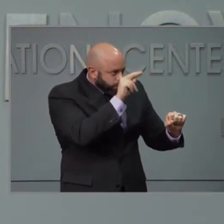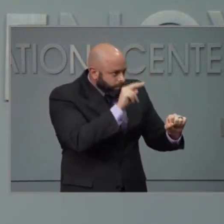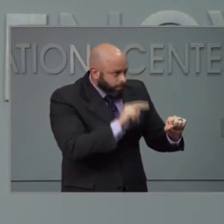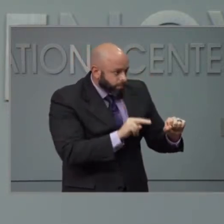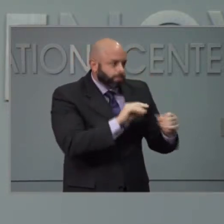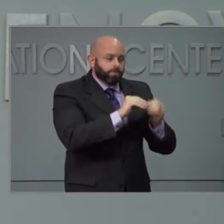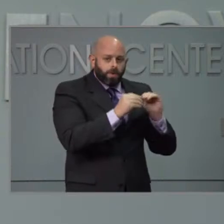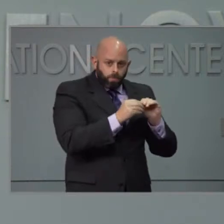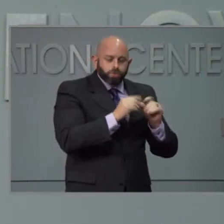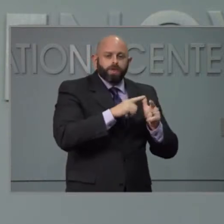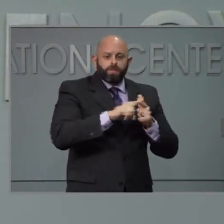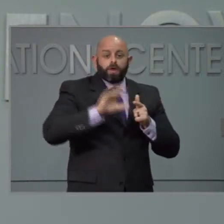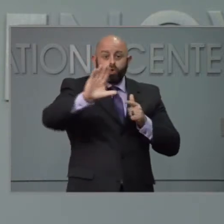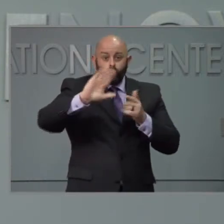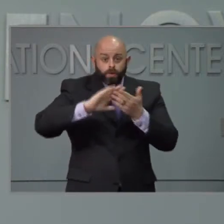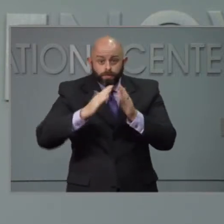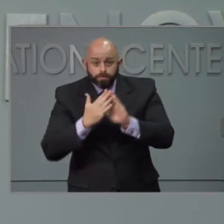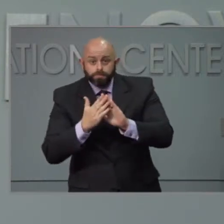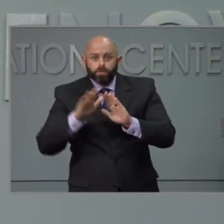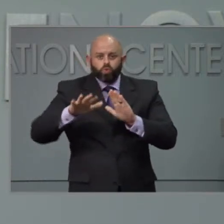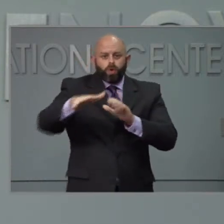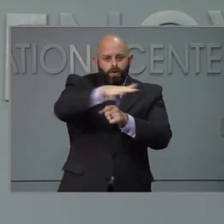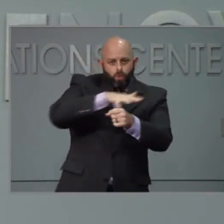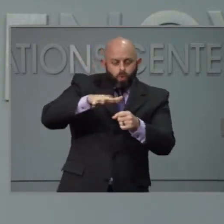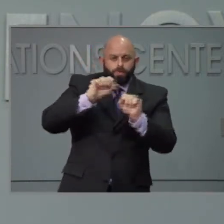your community. Thanks.